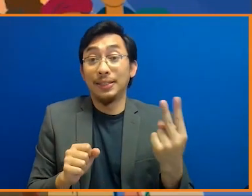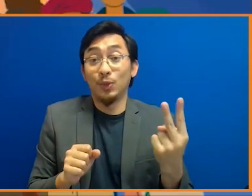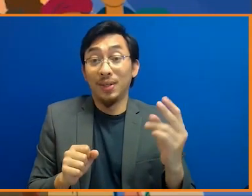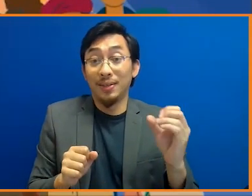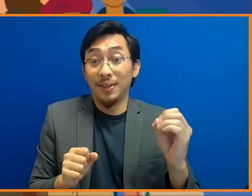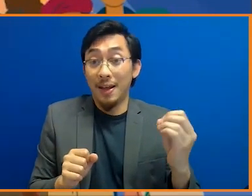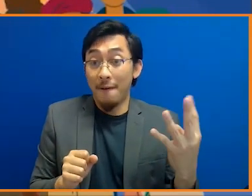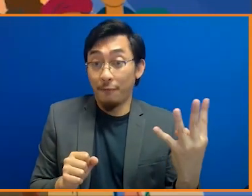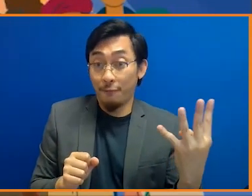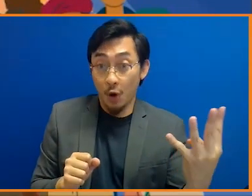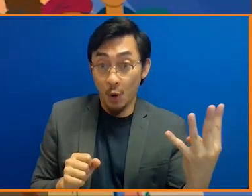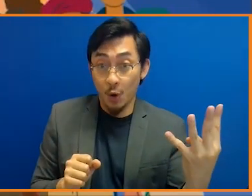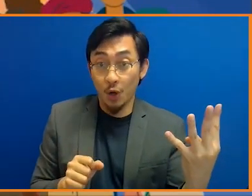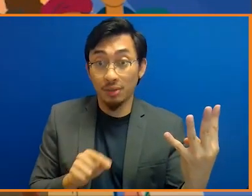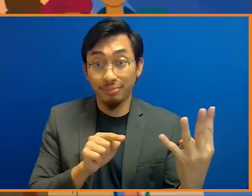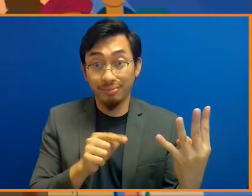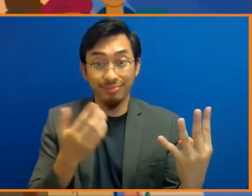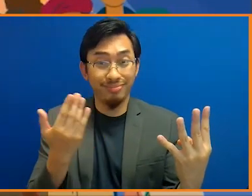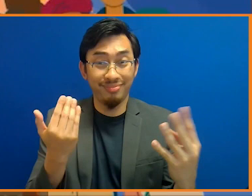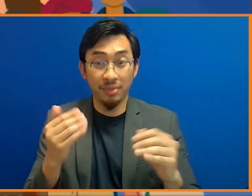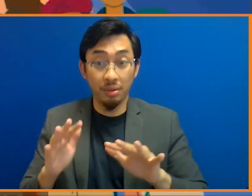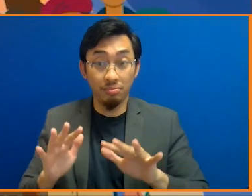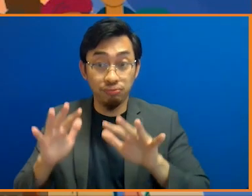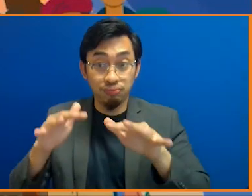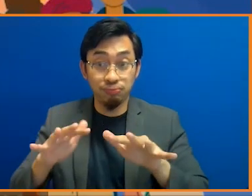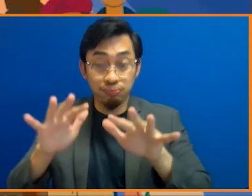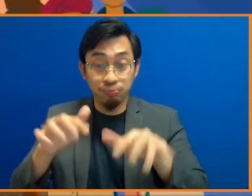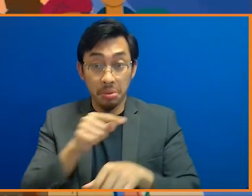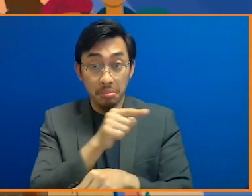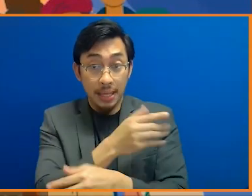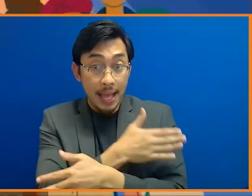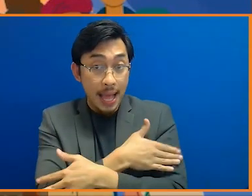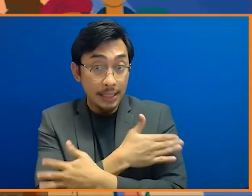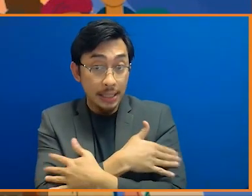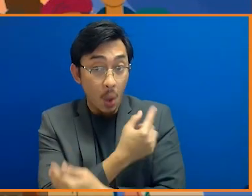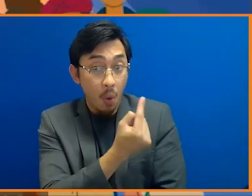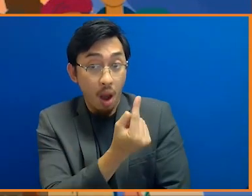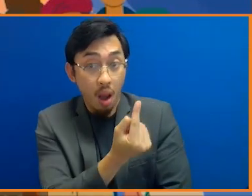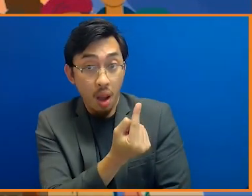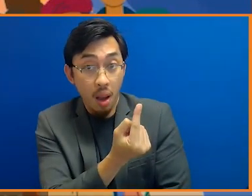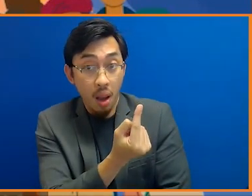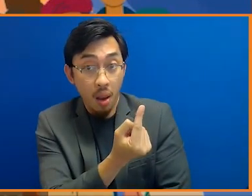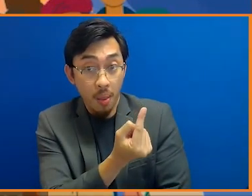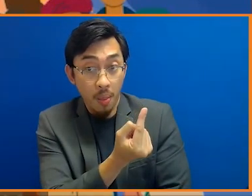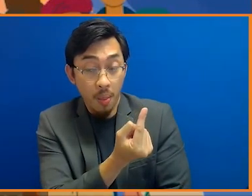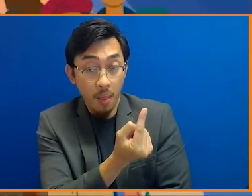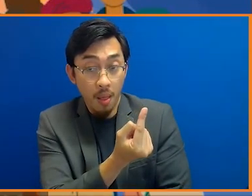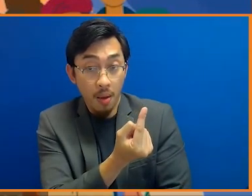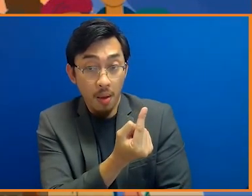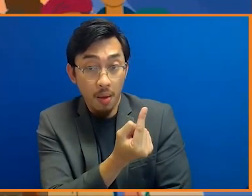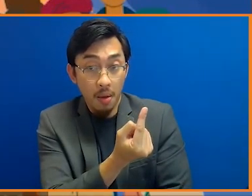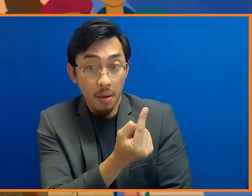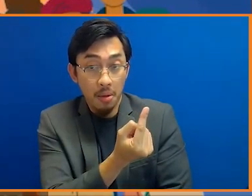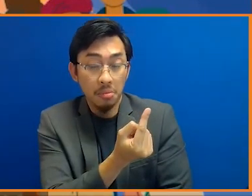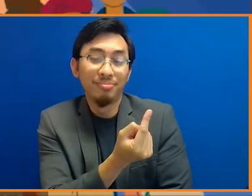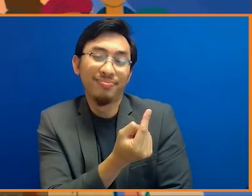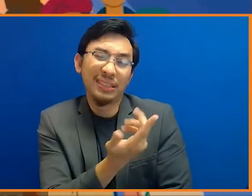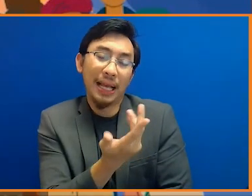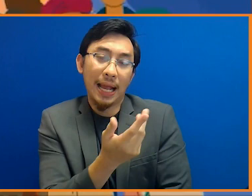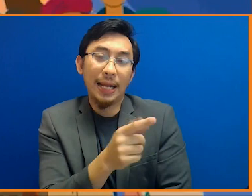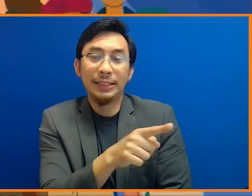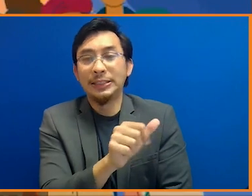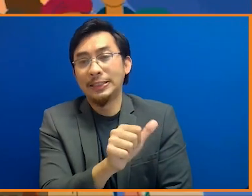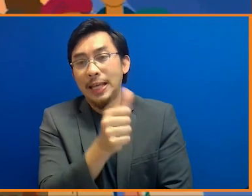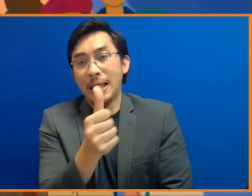so was the 2004 is the only tsunami that occurred in Banda Aceh? That's